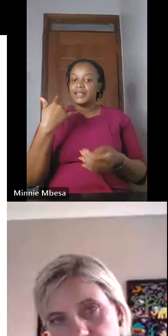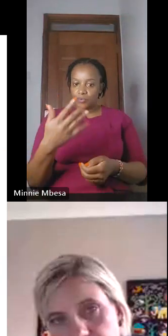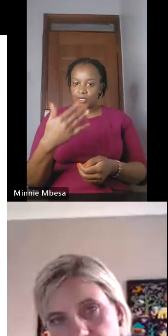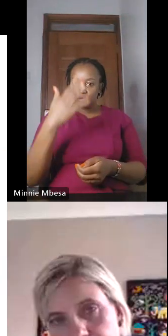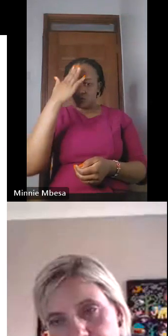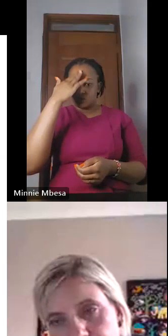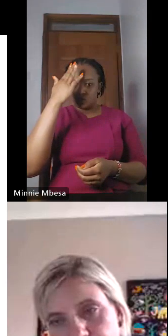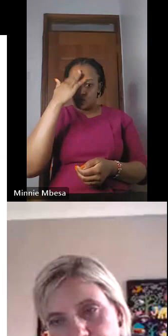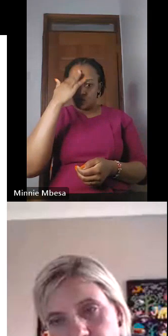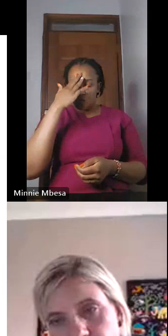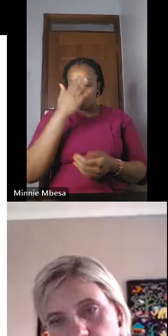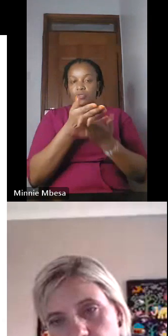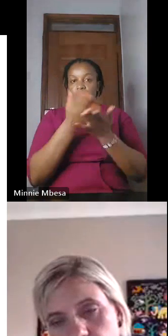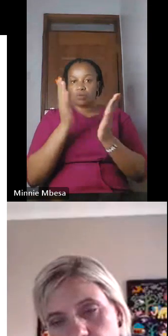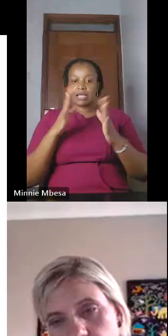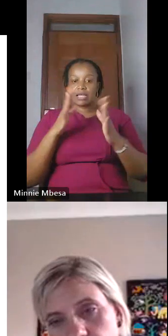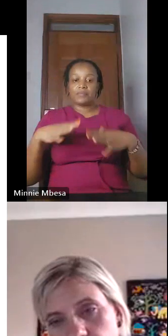that document.